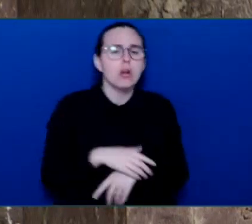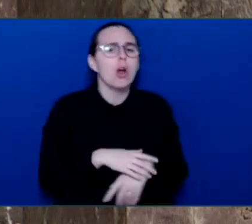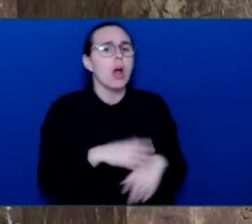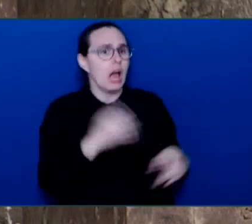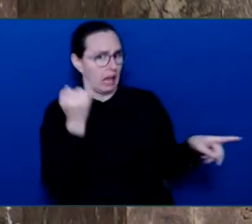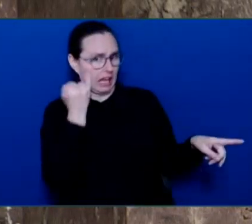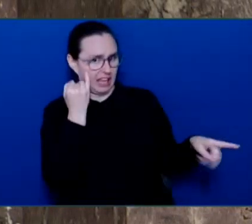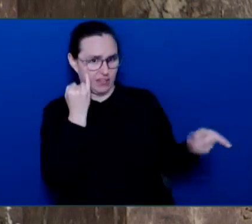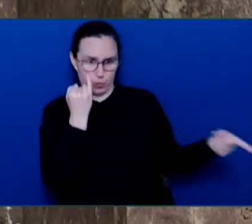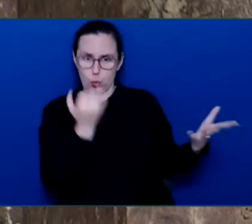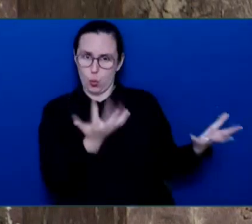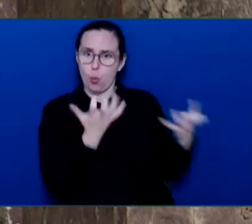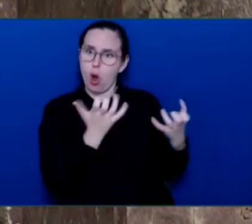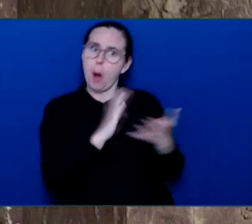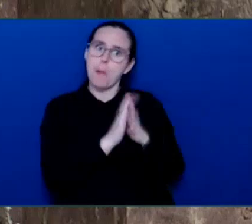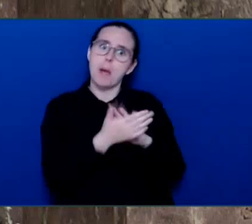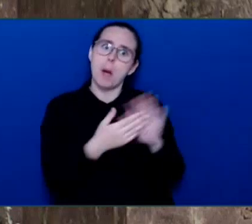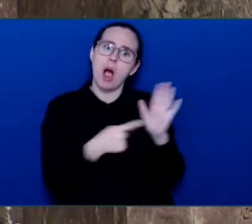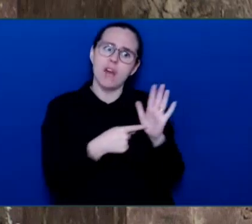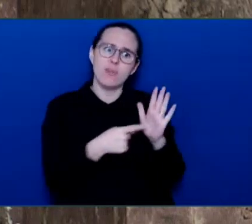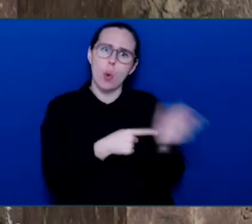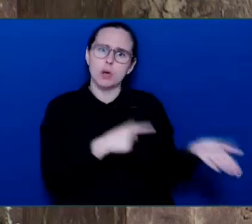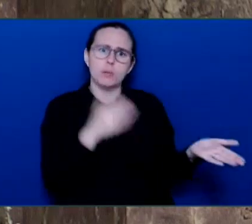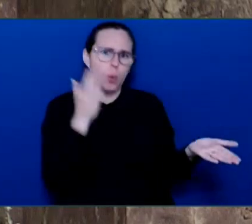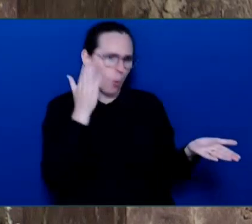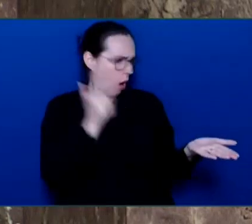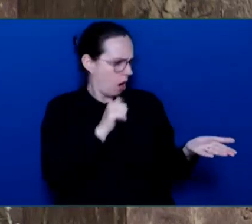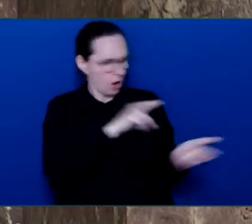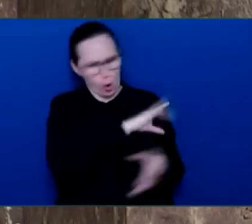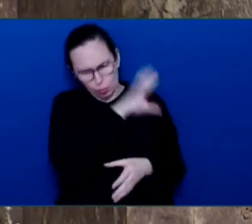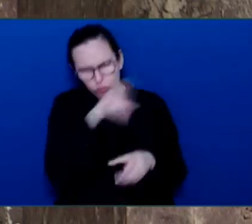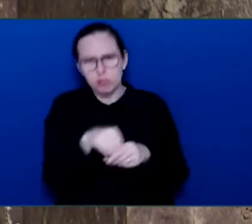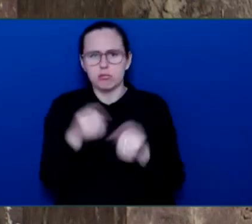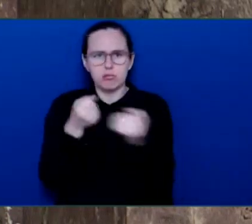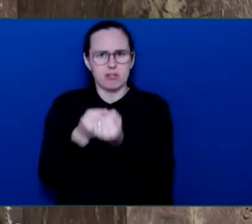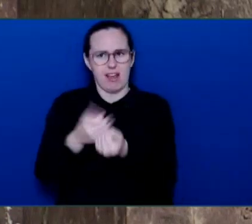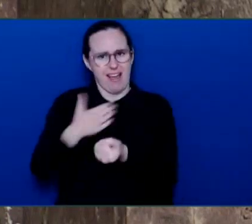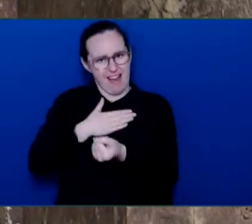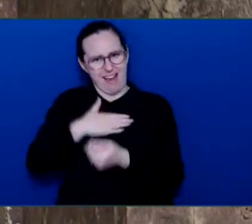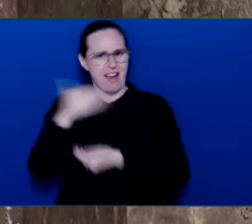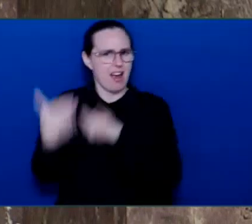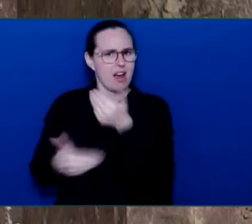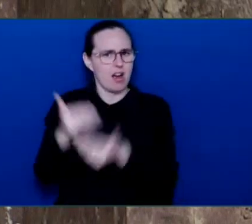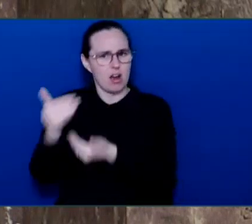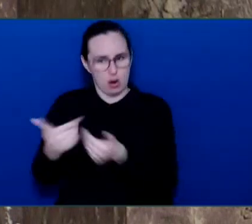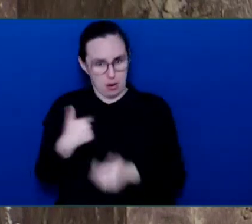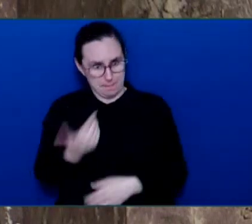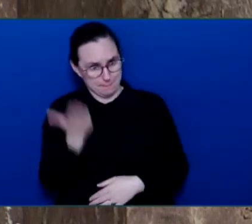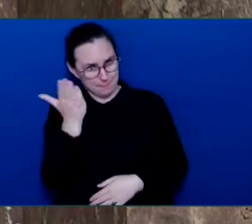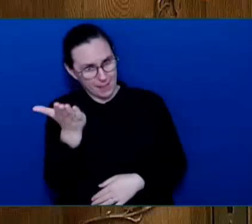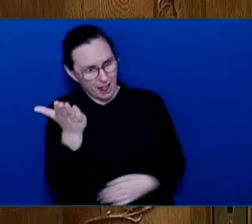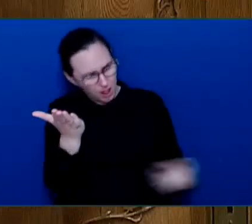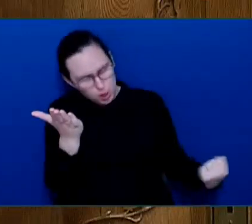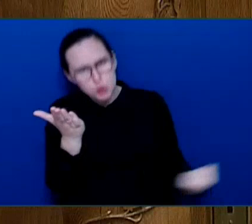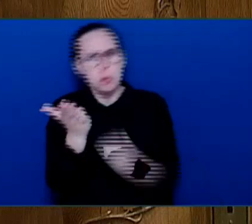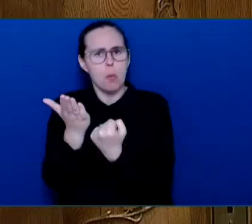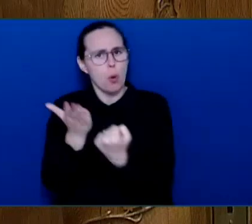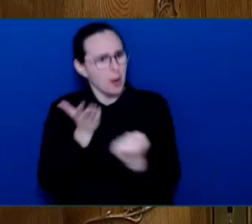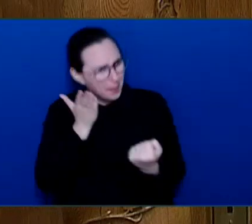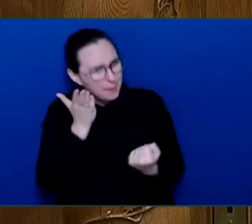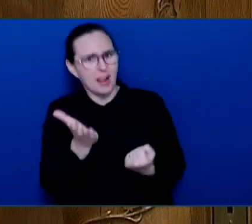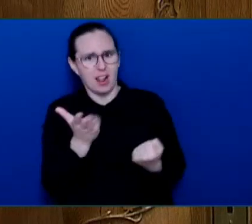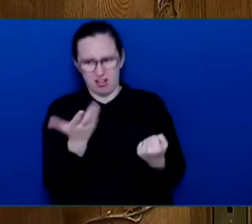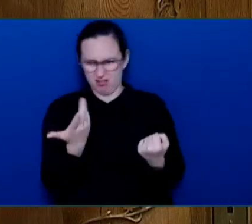that will help address the housing crisis, which is what's challenging most British Columbians in BC. Member for Kelowna